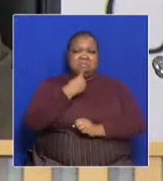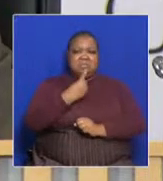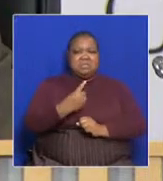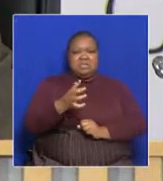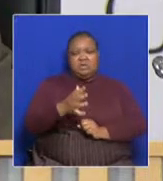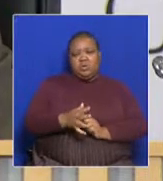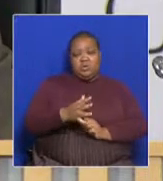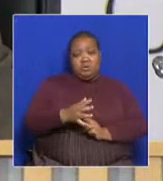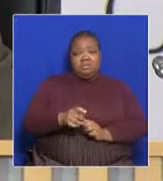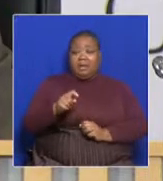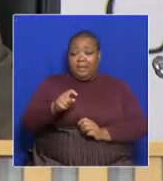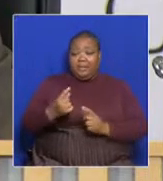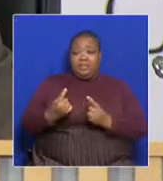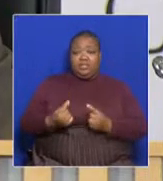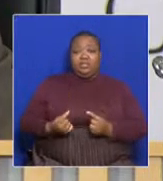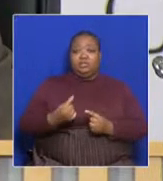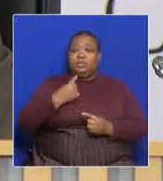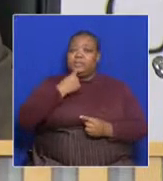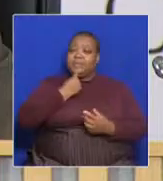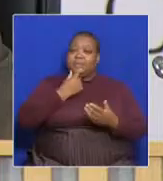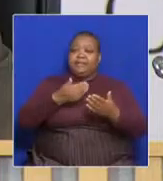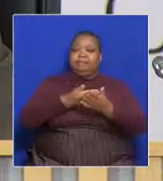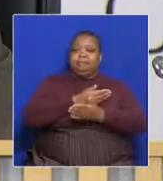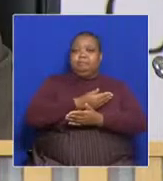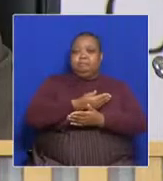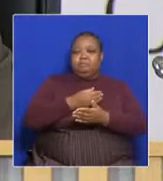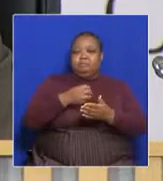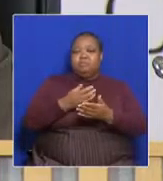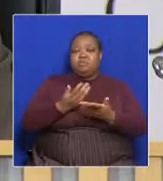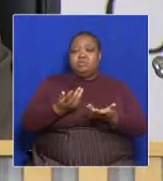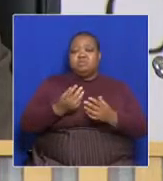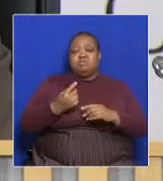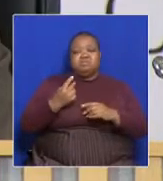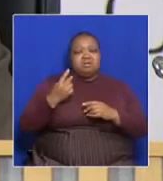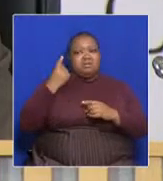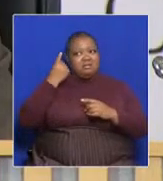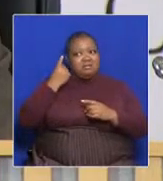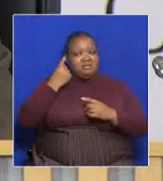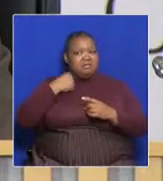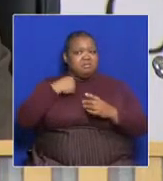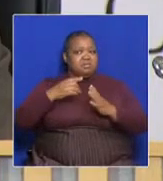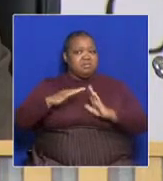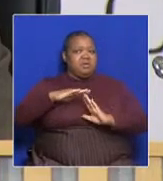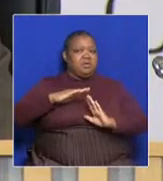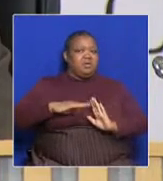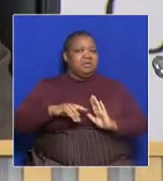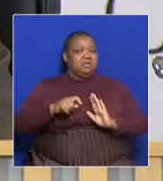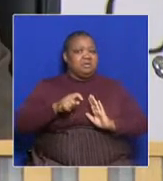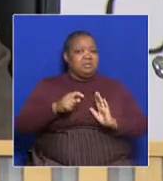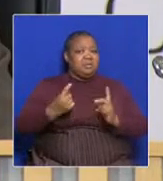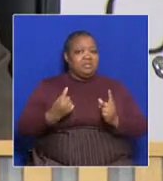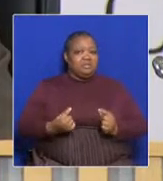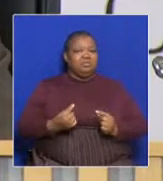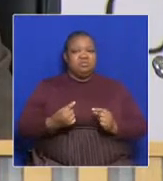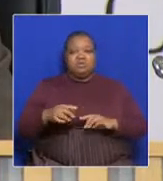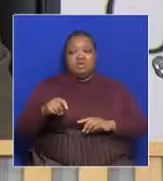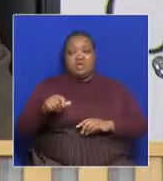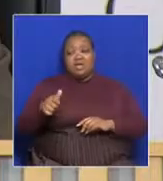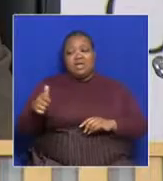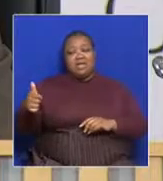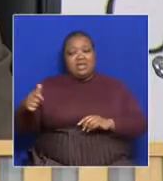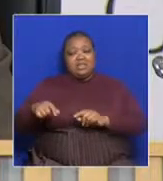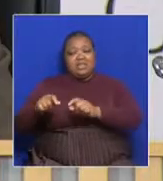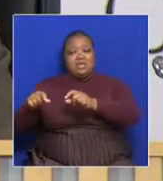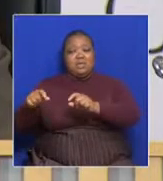think I omitted. I didn't see that as something on my priority list. I took statements from all the other entities, the other role